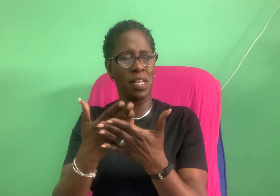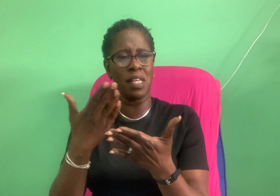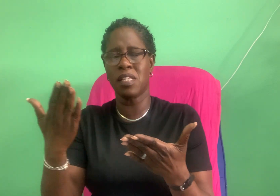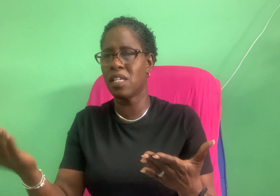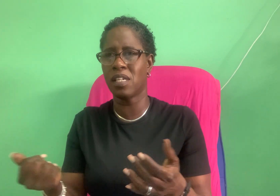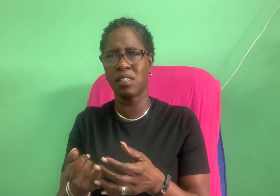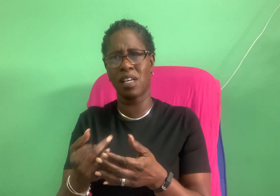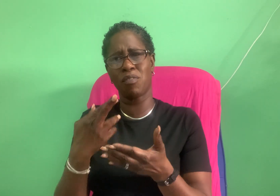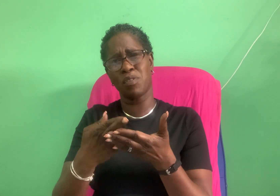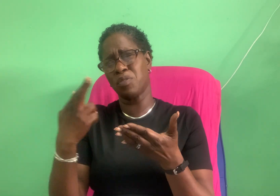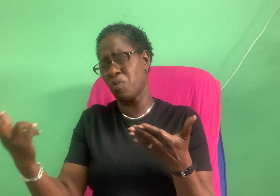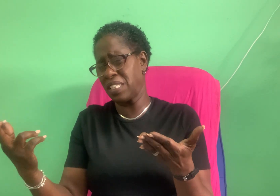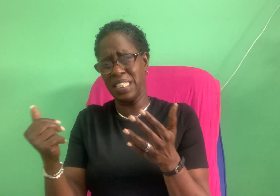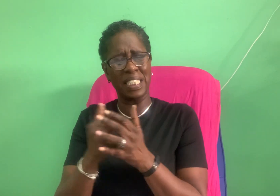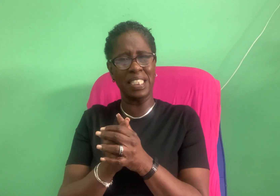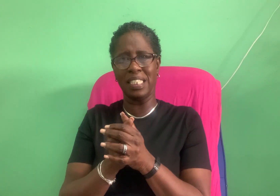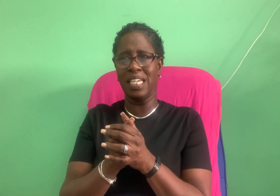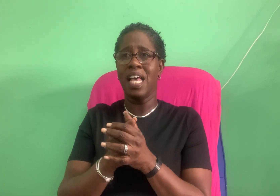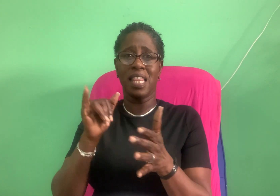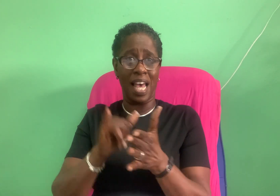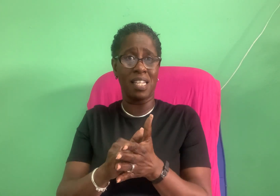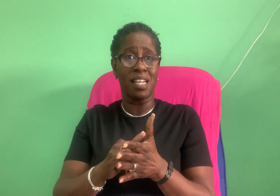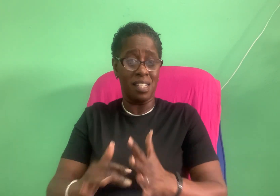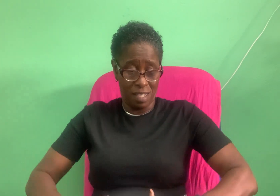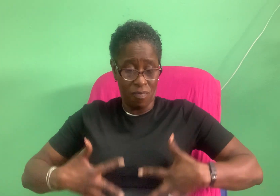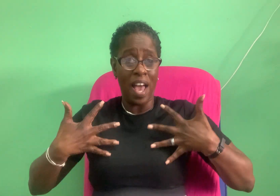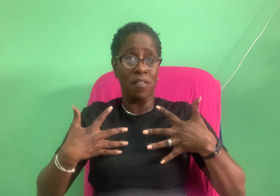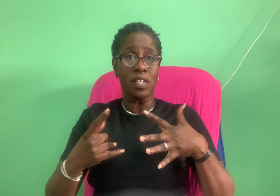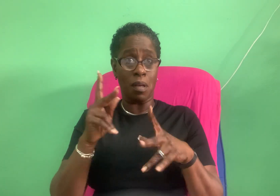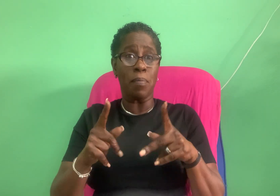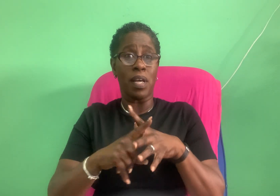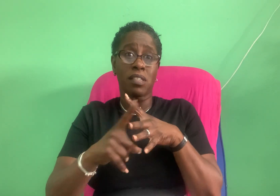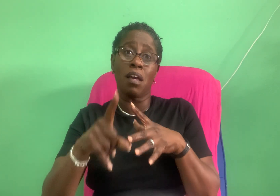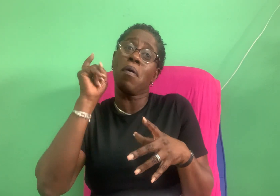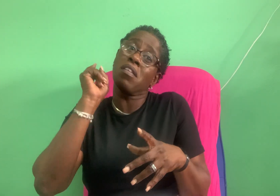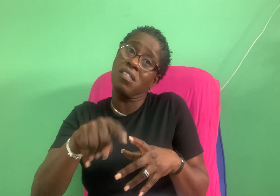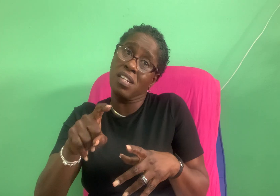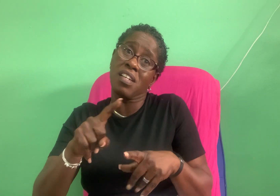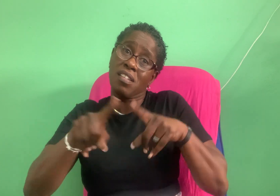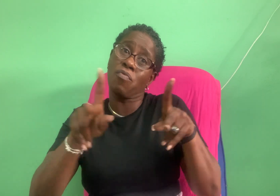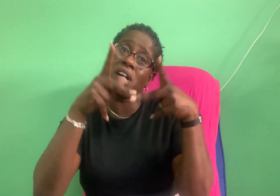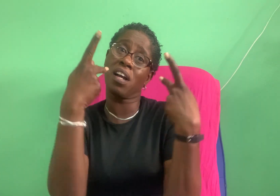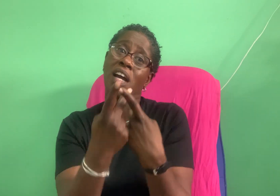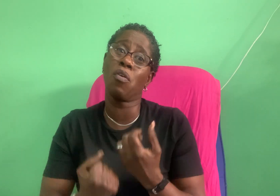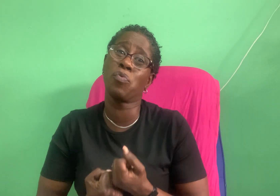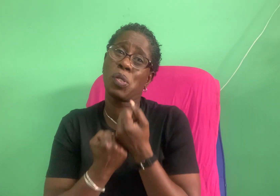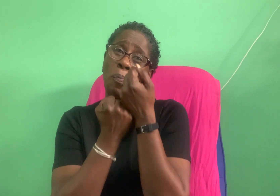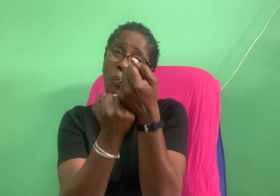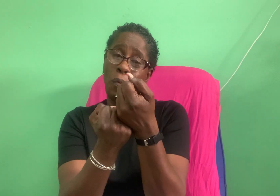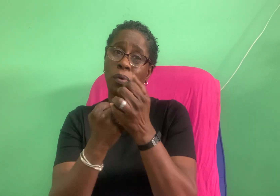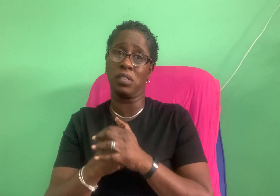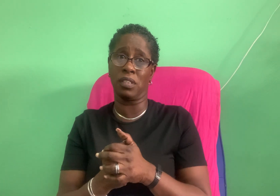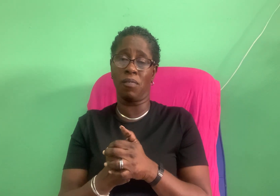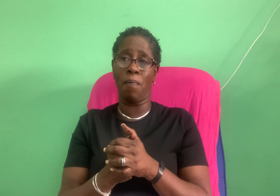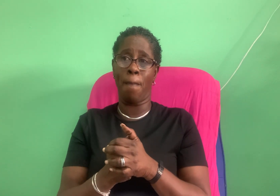and resources and supports that survivors may need. I kind of go back to what I was saying earlier about how there's sort of three